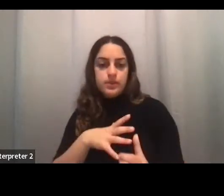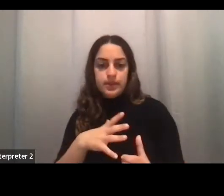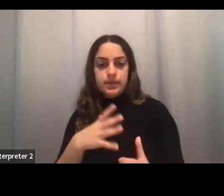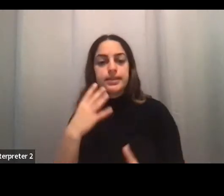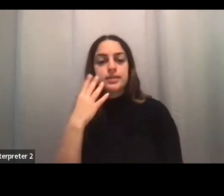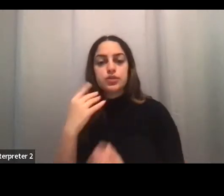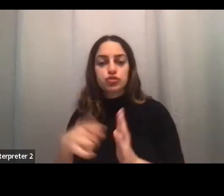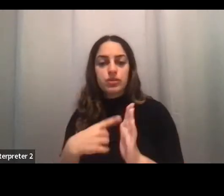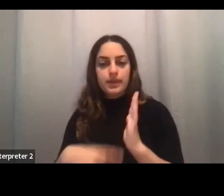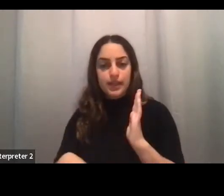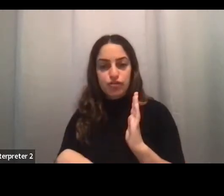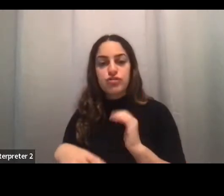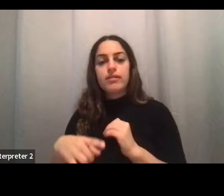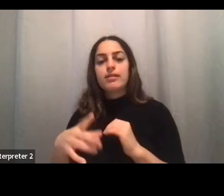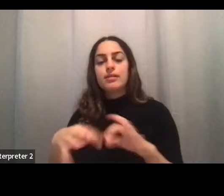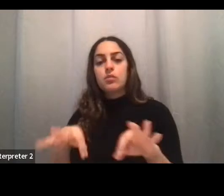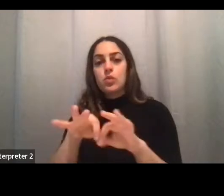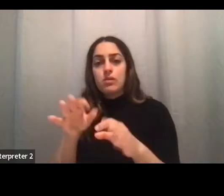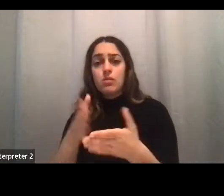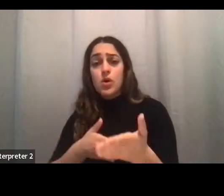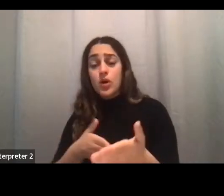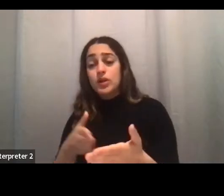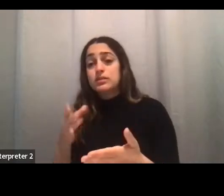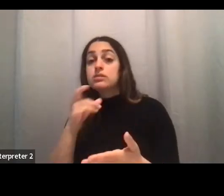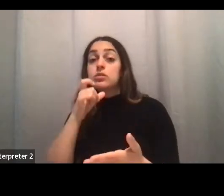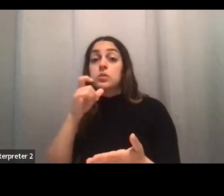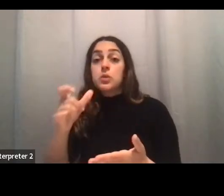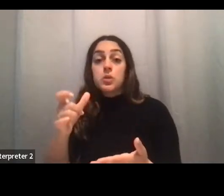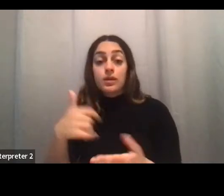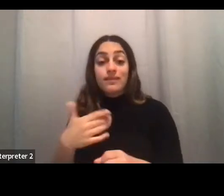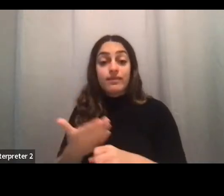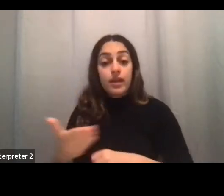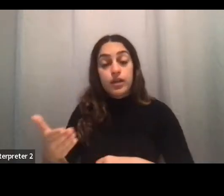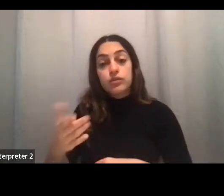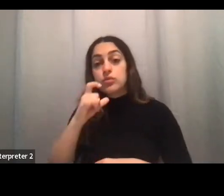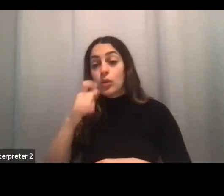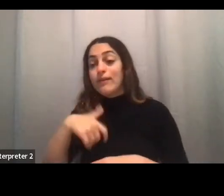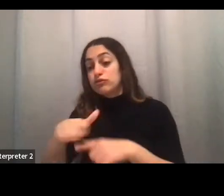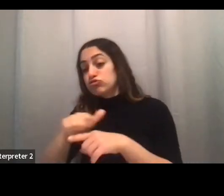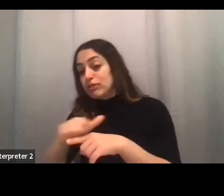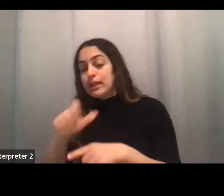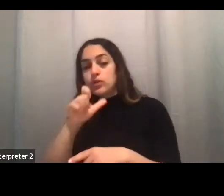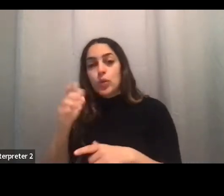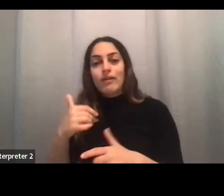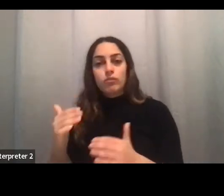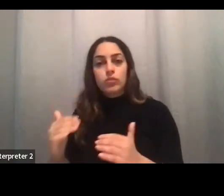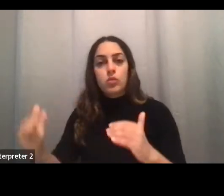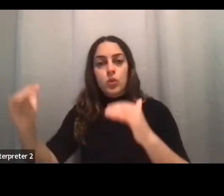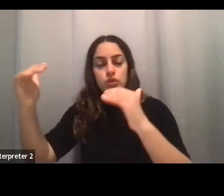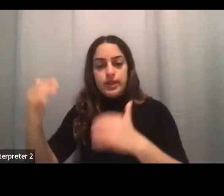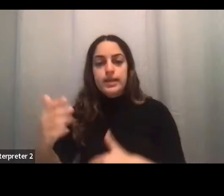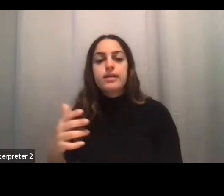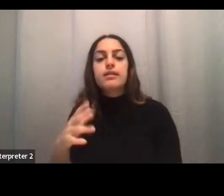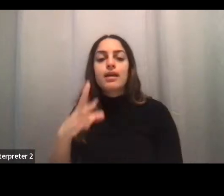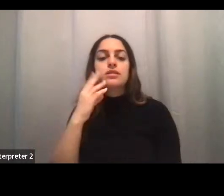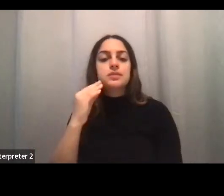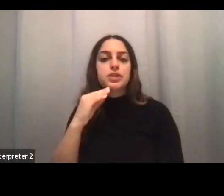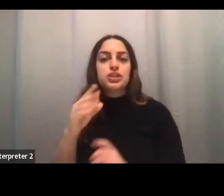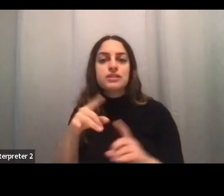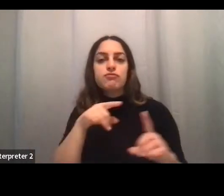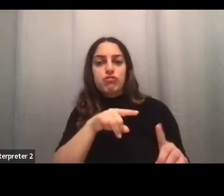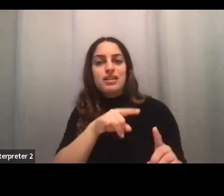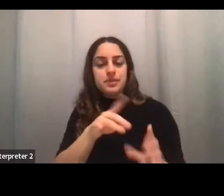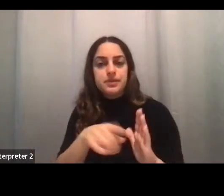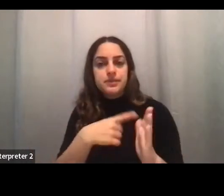access to overtime training and promotion the experience of harassment and discrimination was